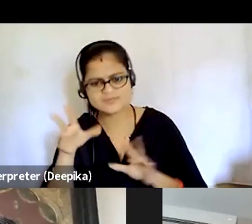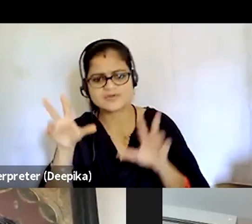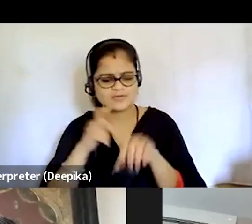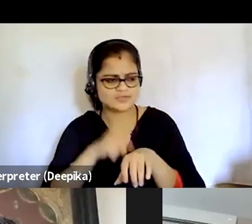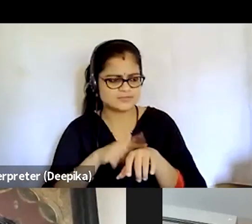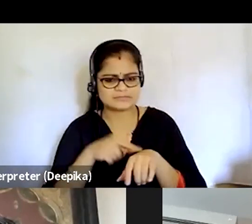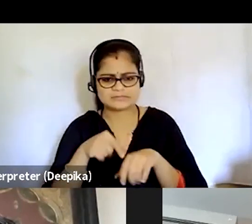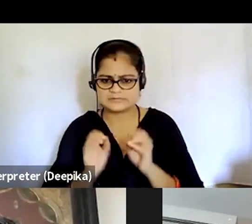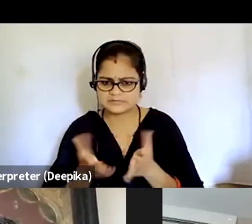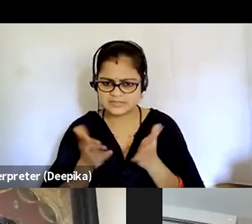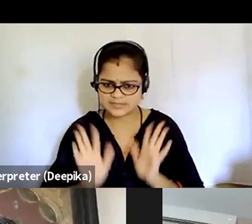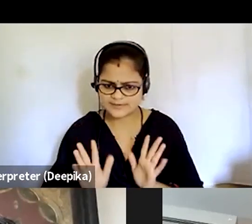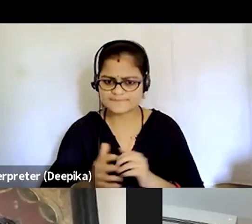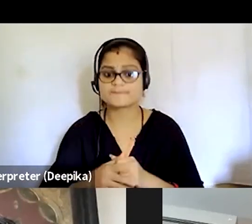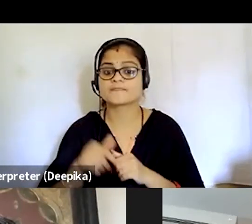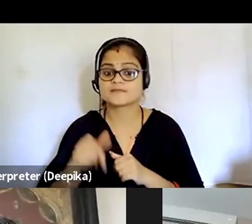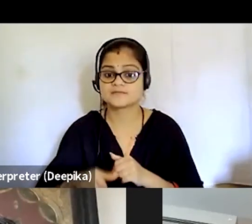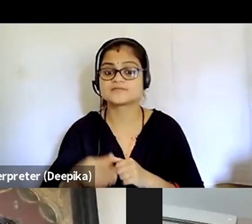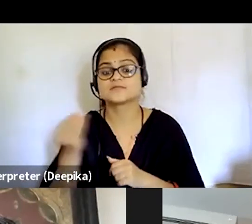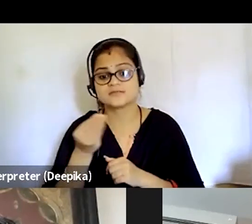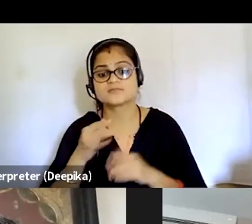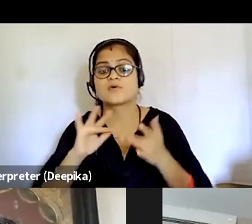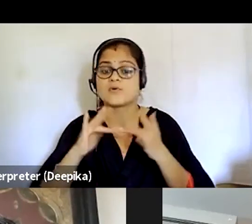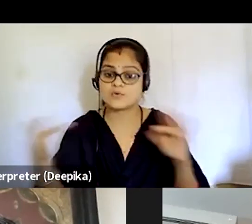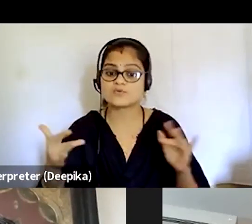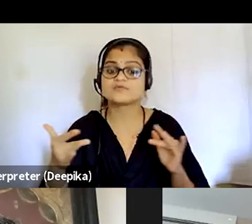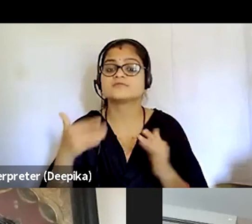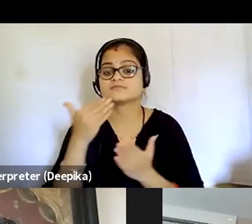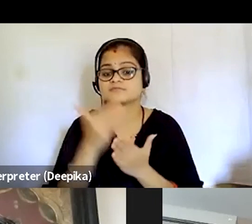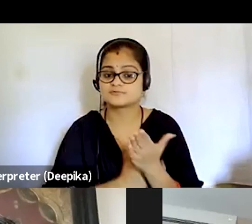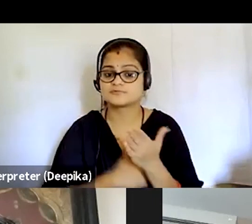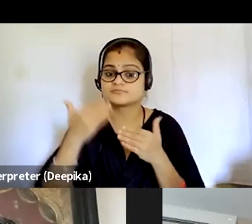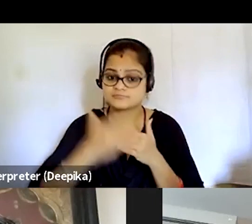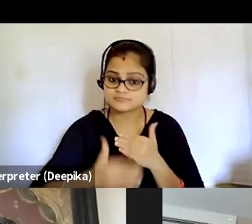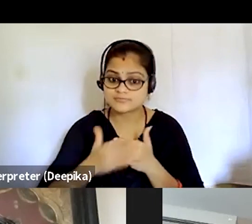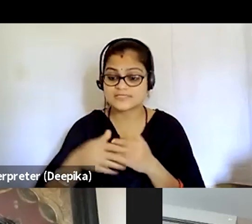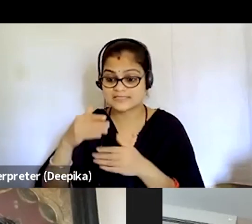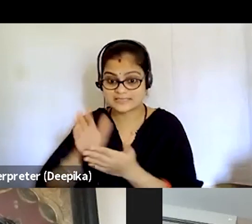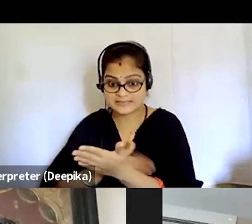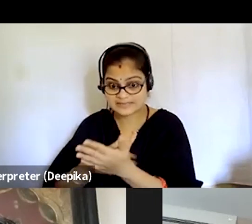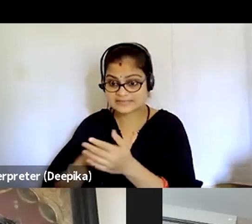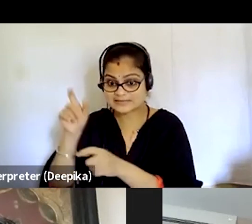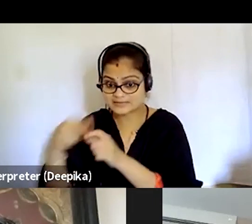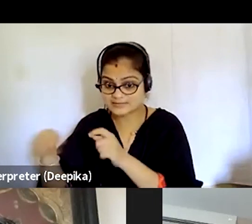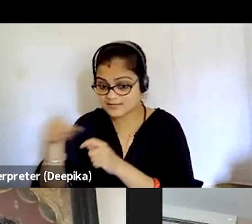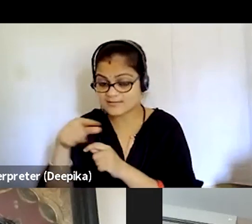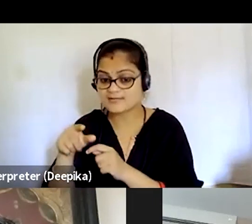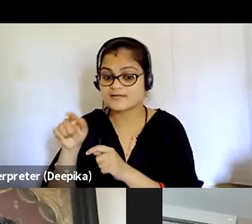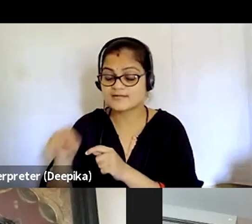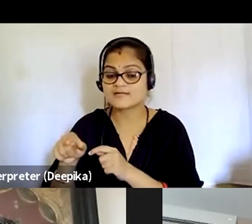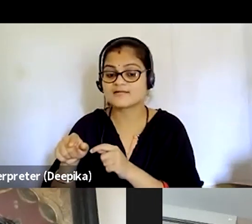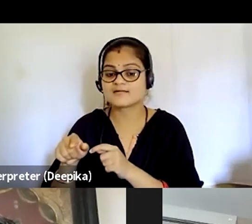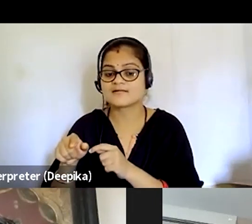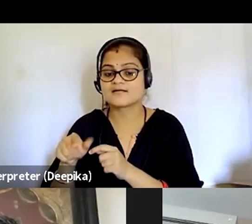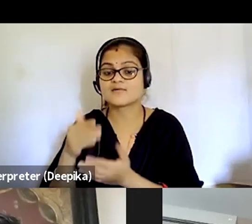lockdown, and there are still a lot of online concerts because the number of musicians outweigh the number of